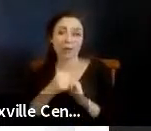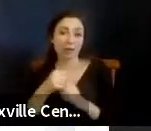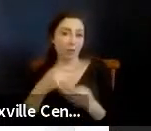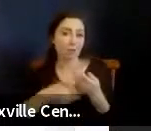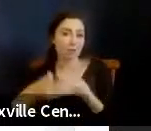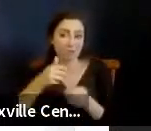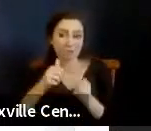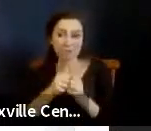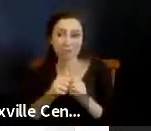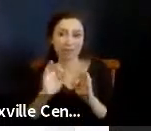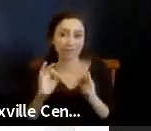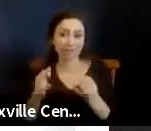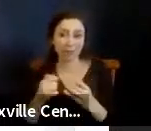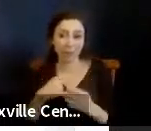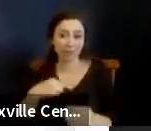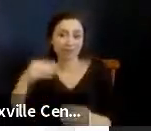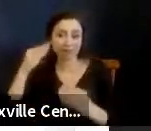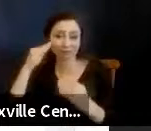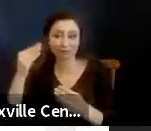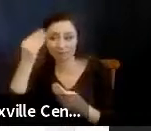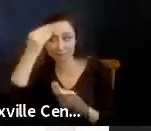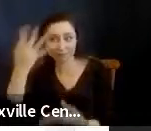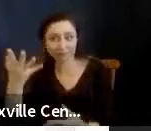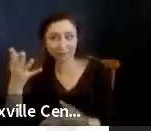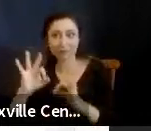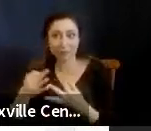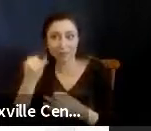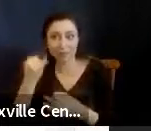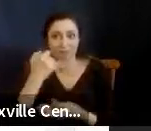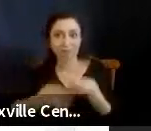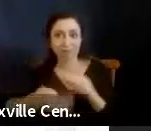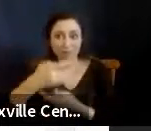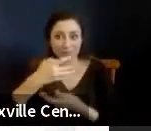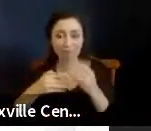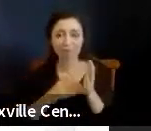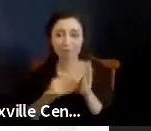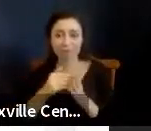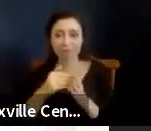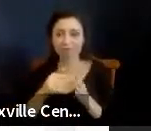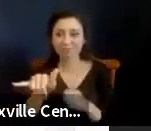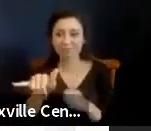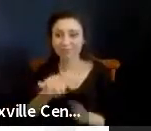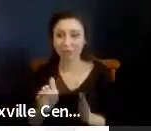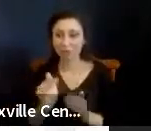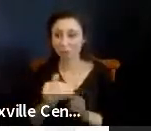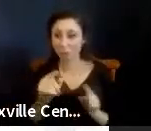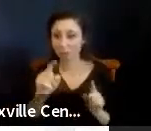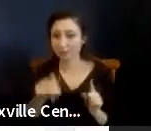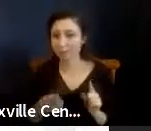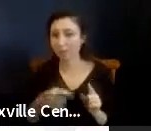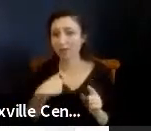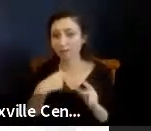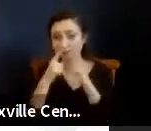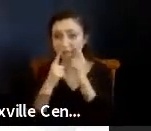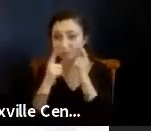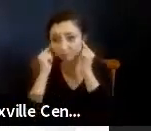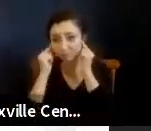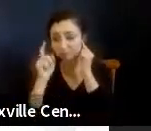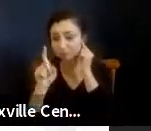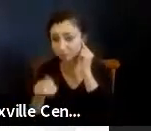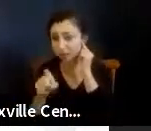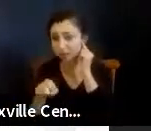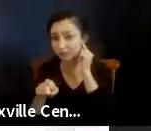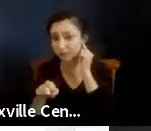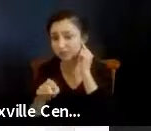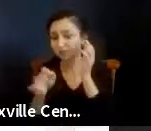I do instruct the family that, if they're around each other or in the same room, that they need to wear a mask. That masks